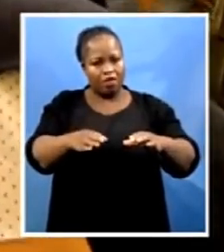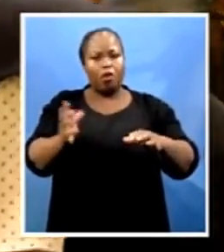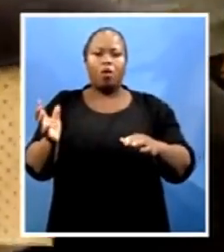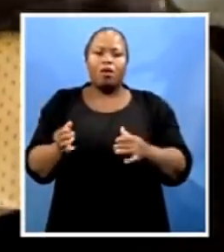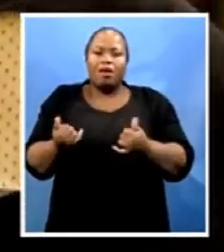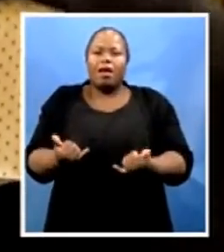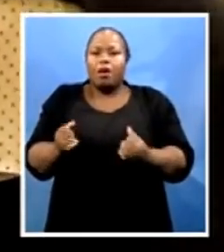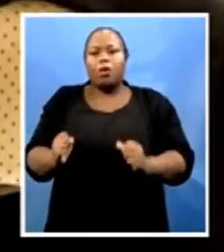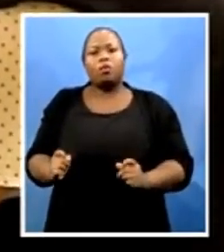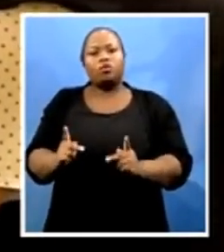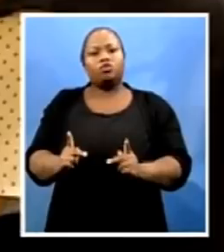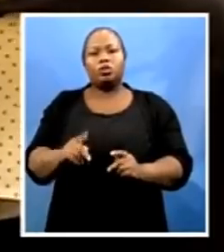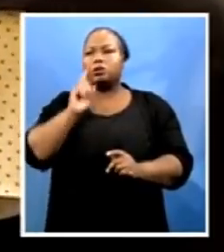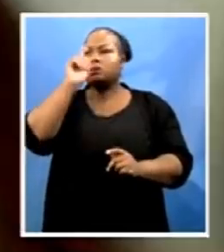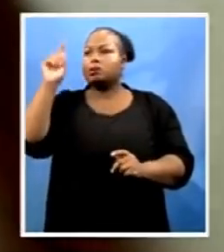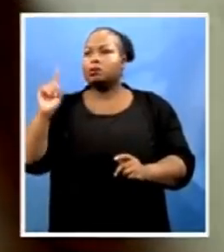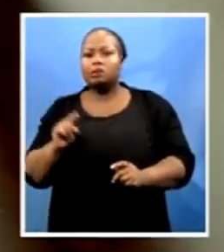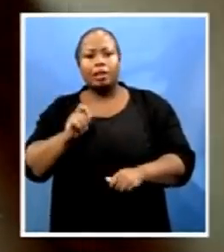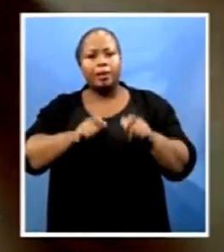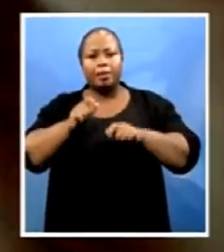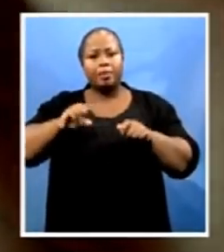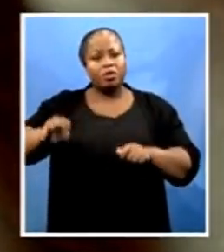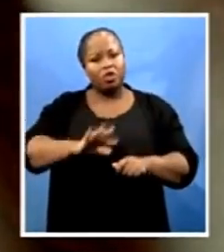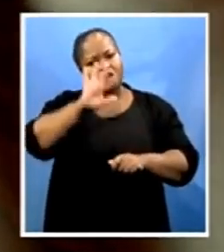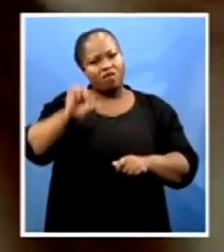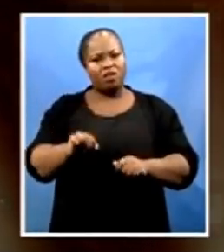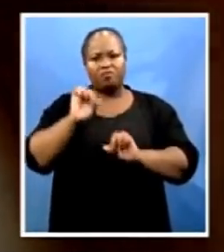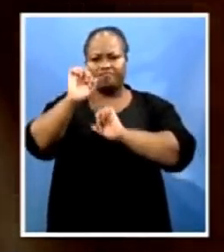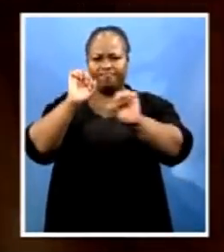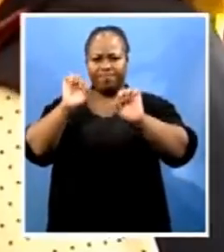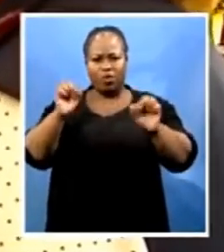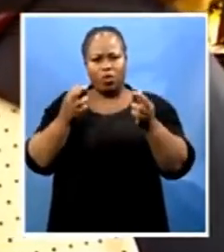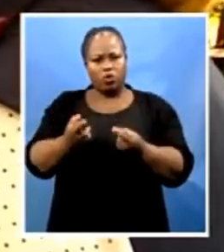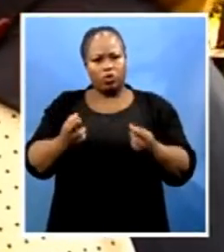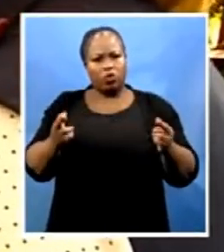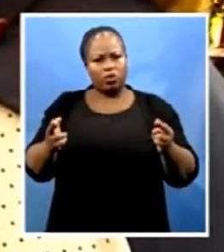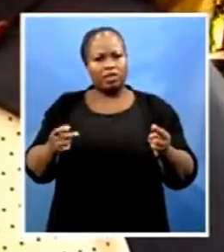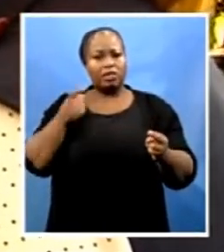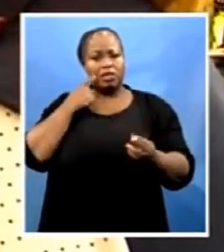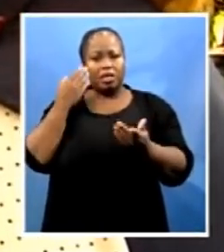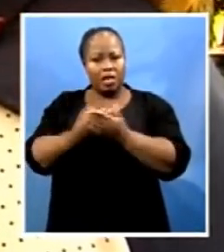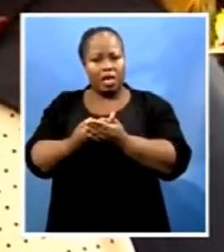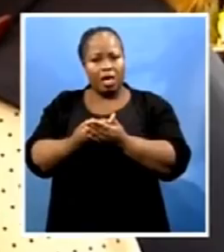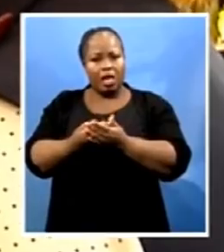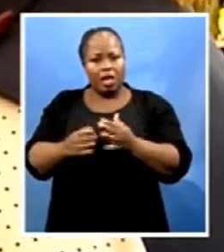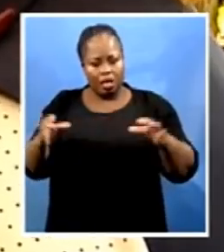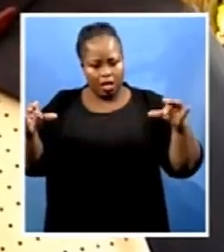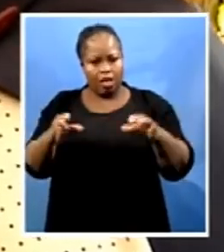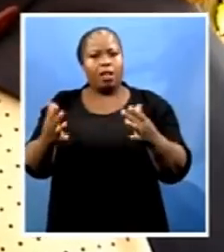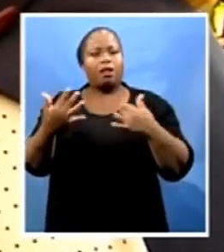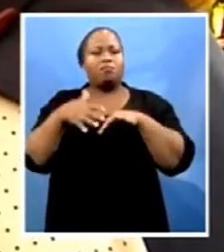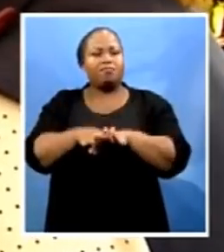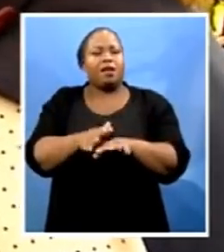resources to serve as a rapid response vehicle, to have immediate impact in the areas we